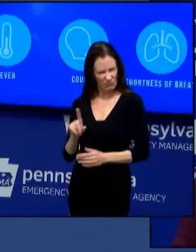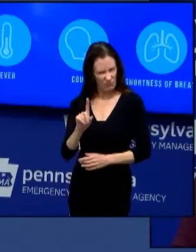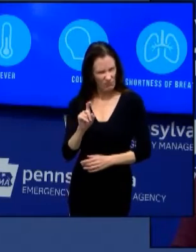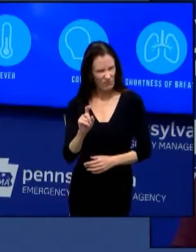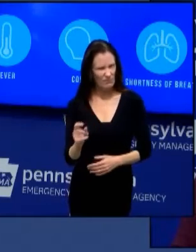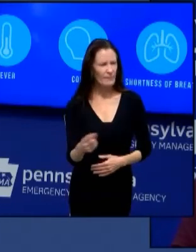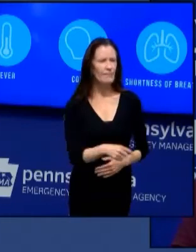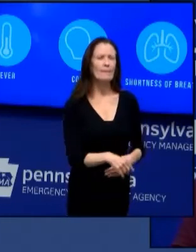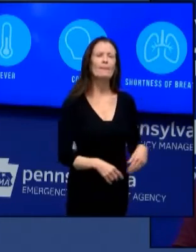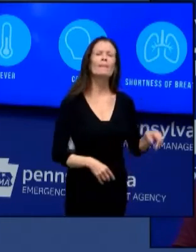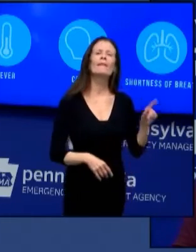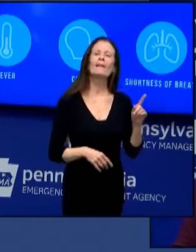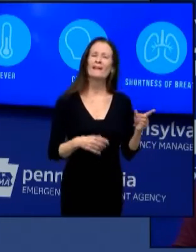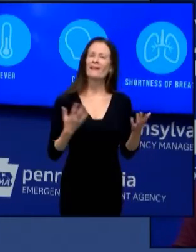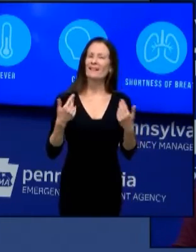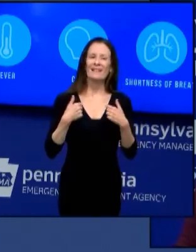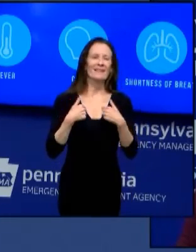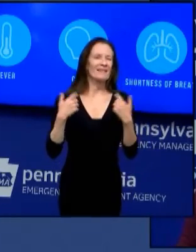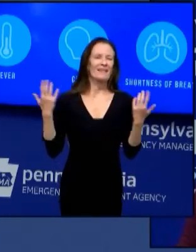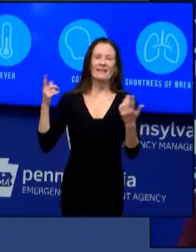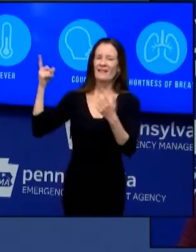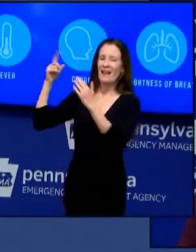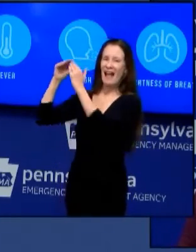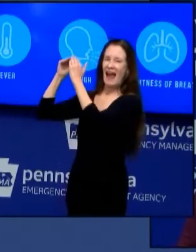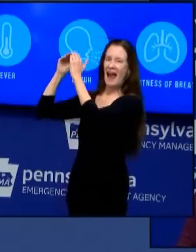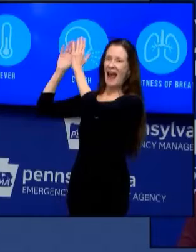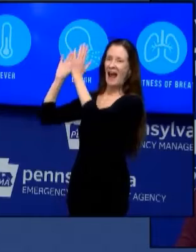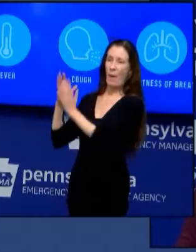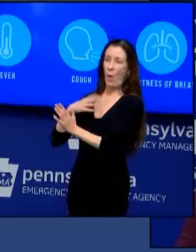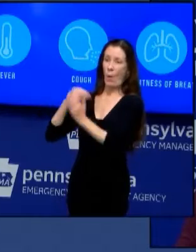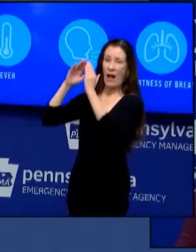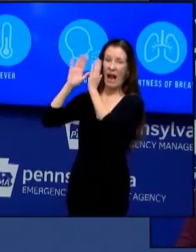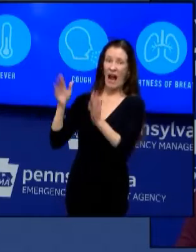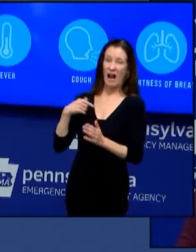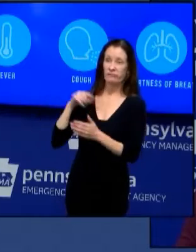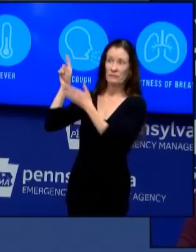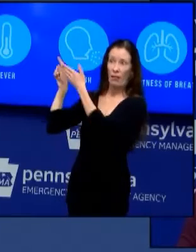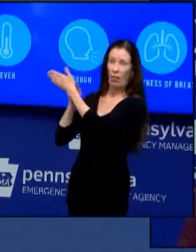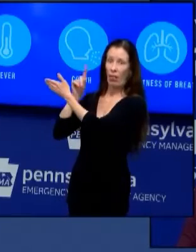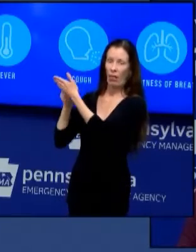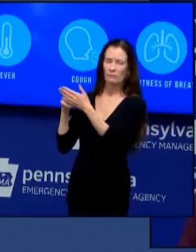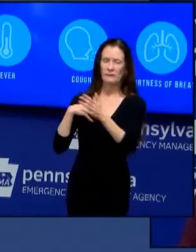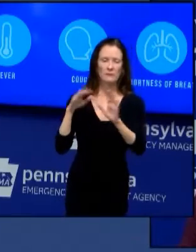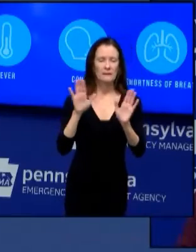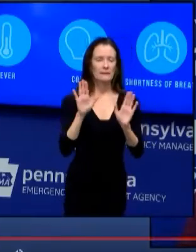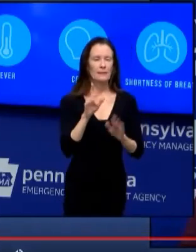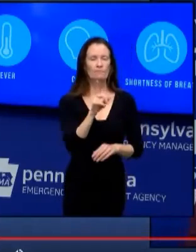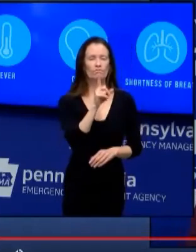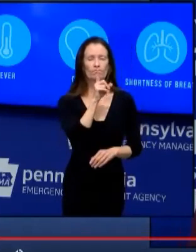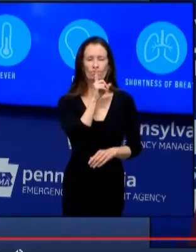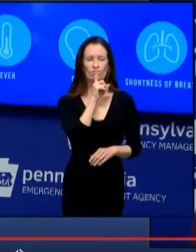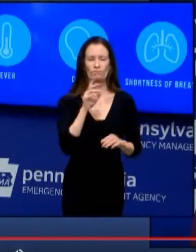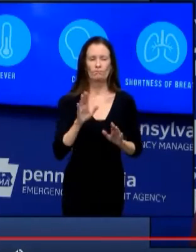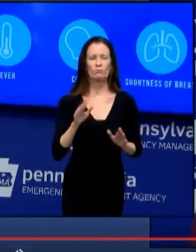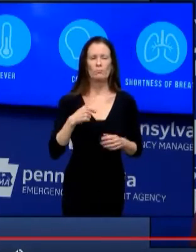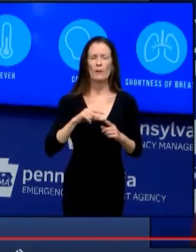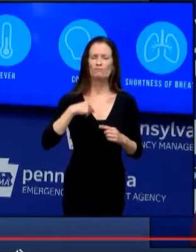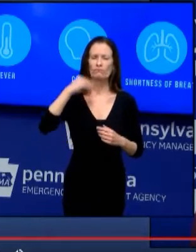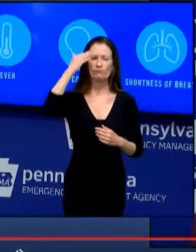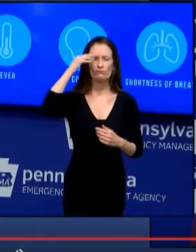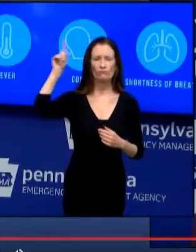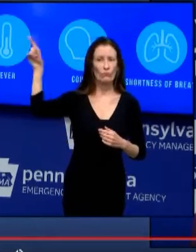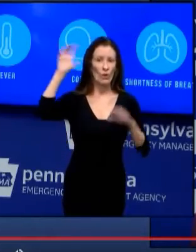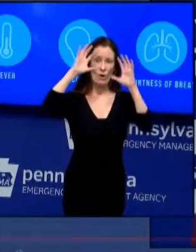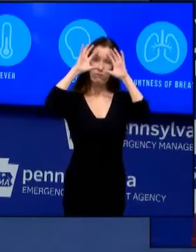know that under the governor's leadership, Pennsylvania is doing absolutely everything we can to help mitigate